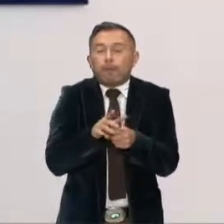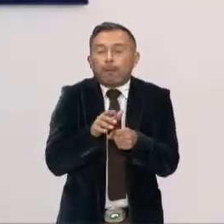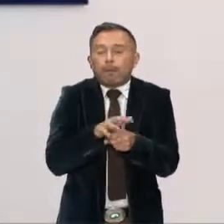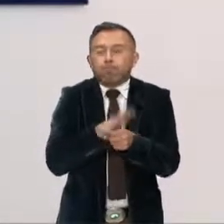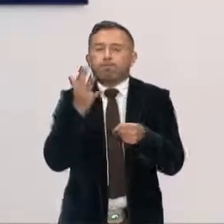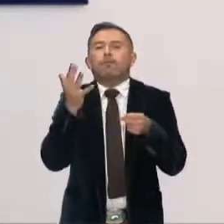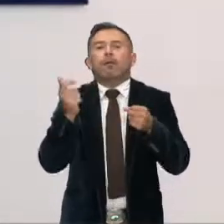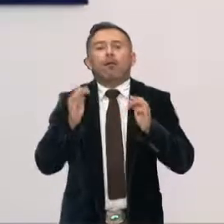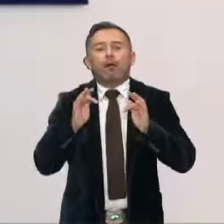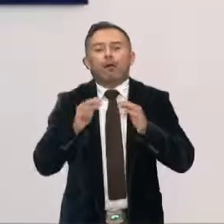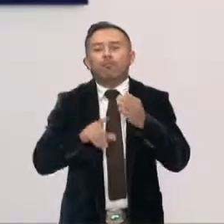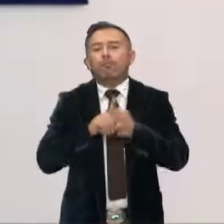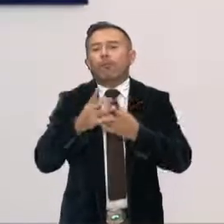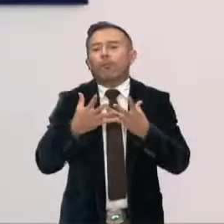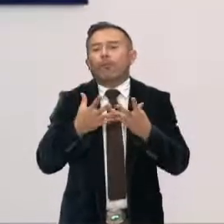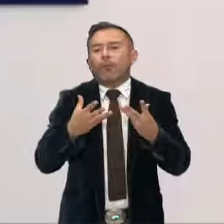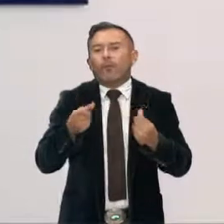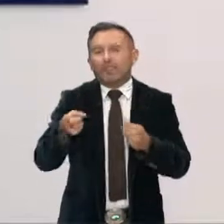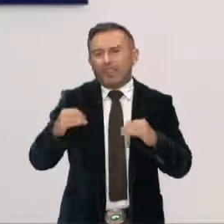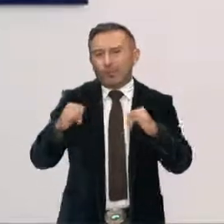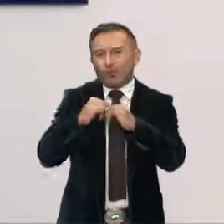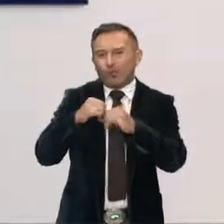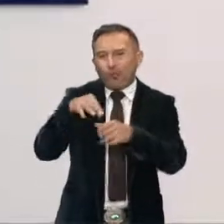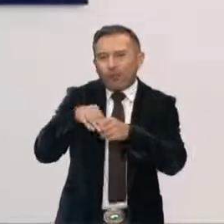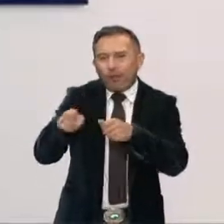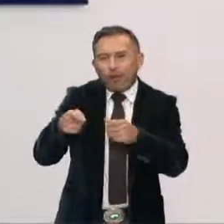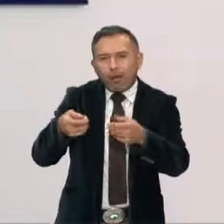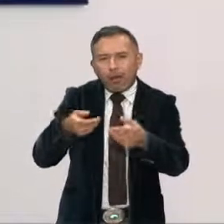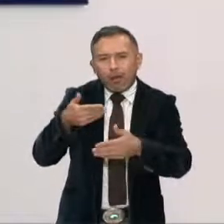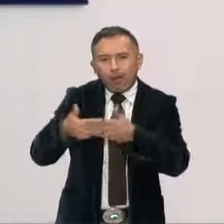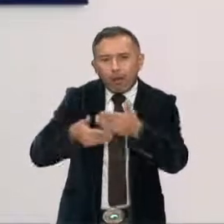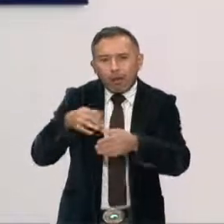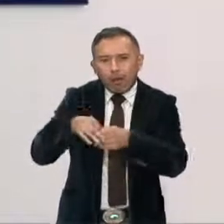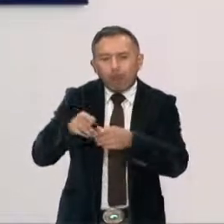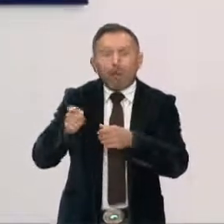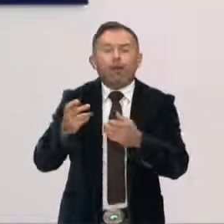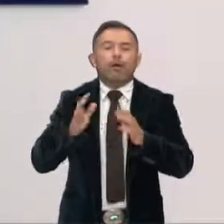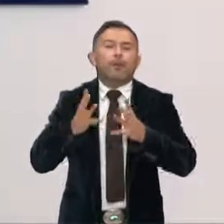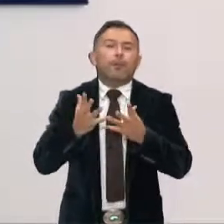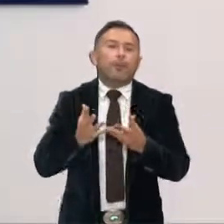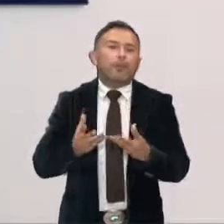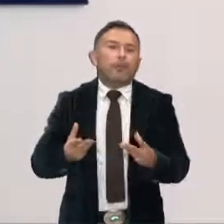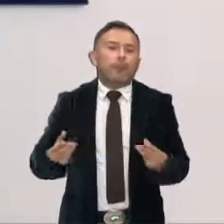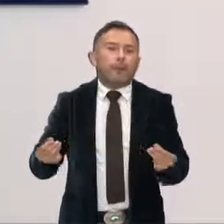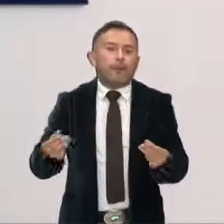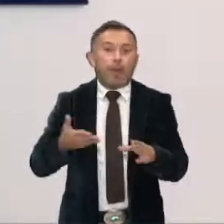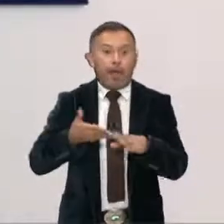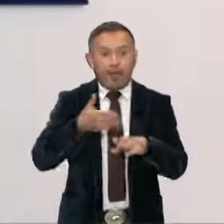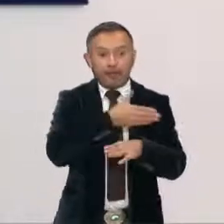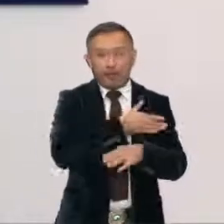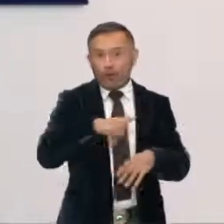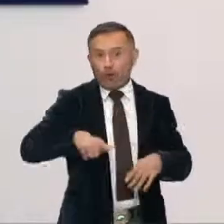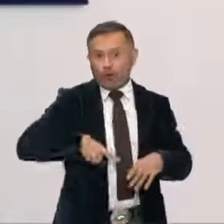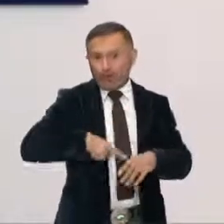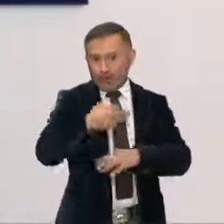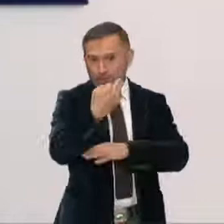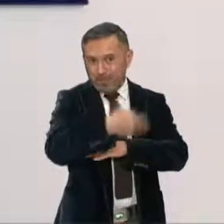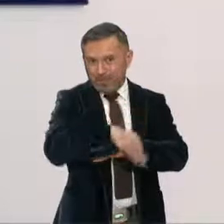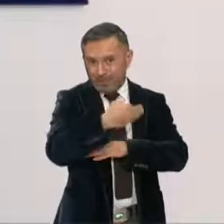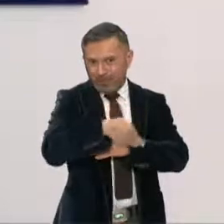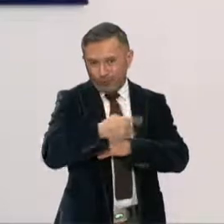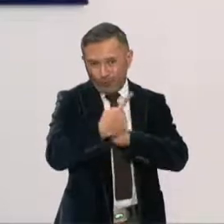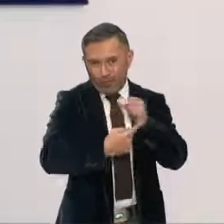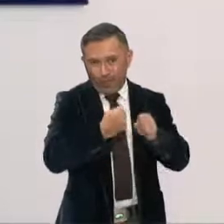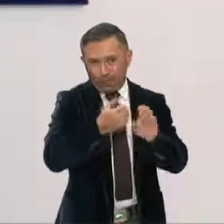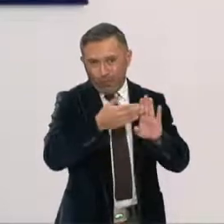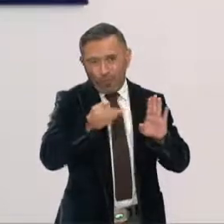confrontation through an institutional means. So we couldn't be postponing this